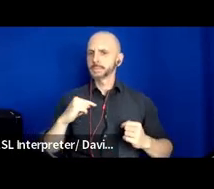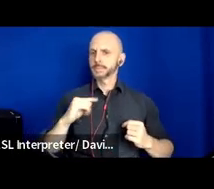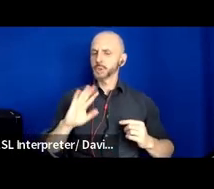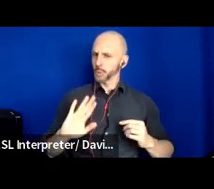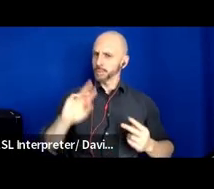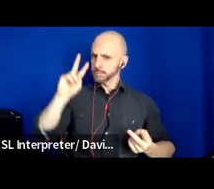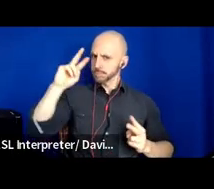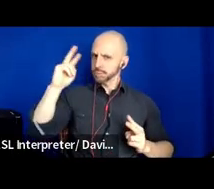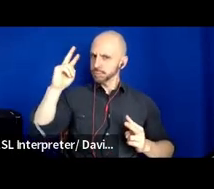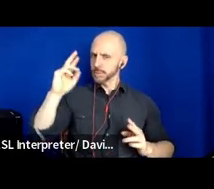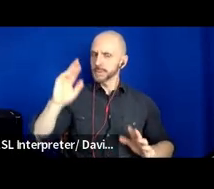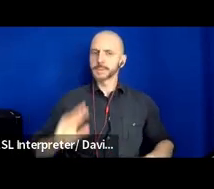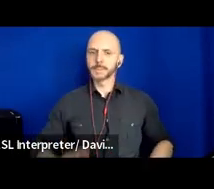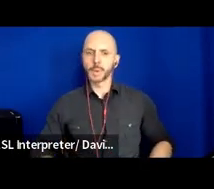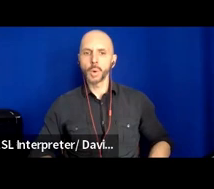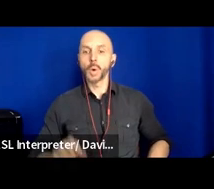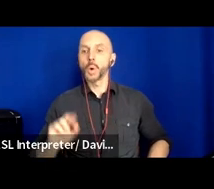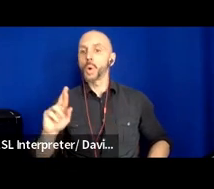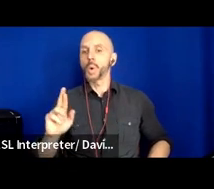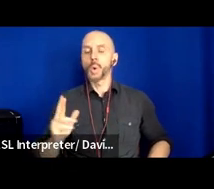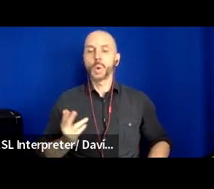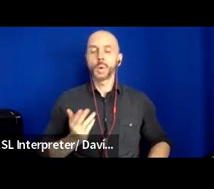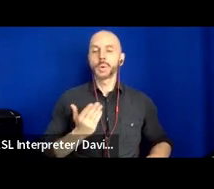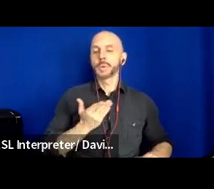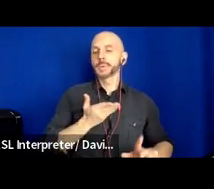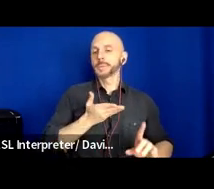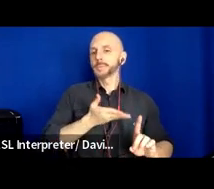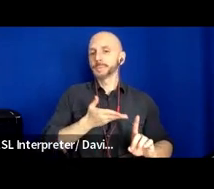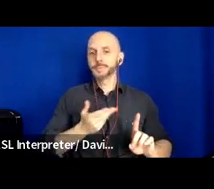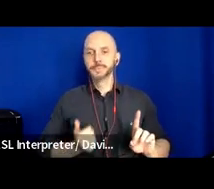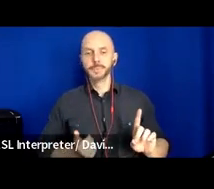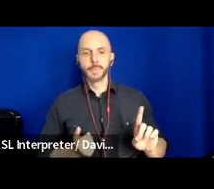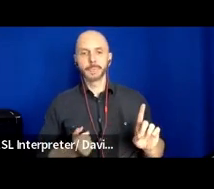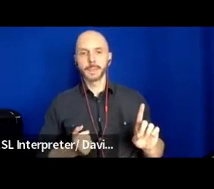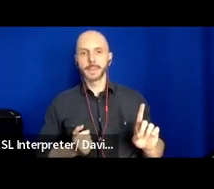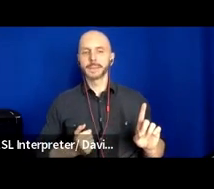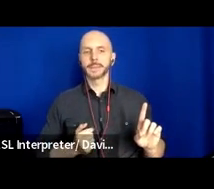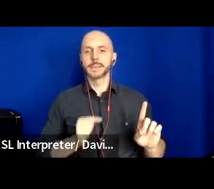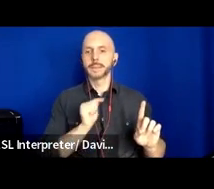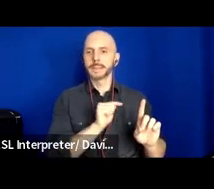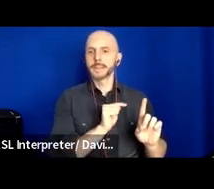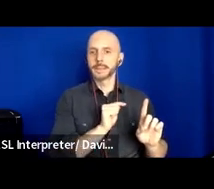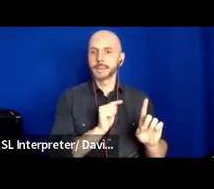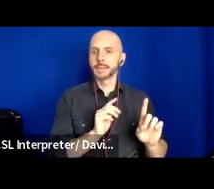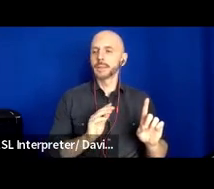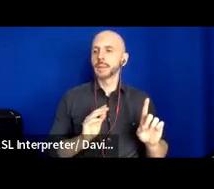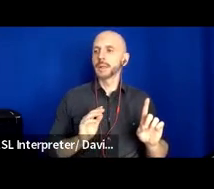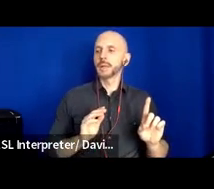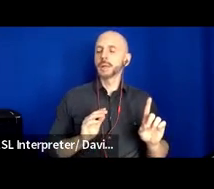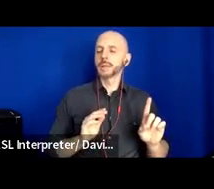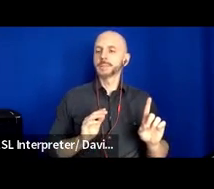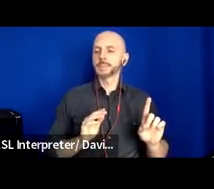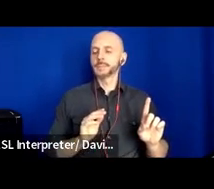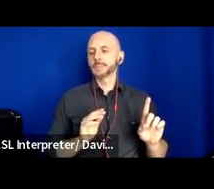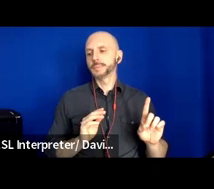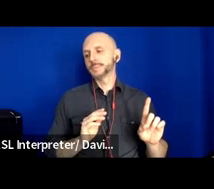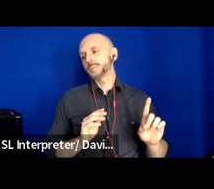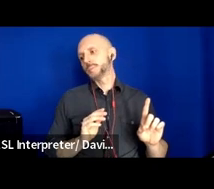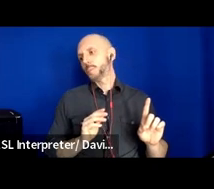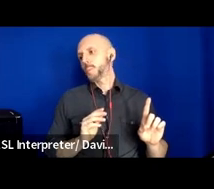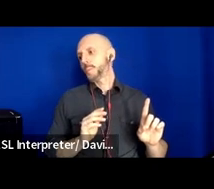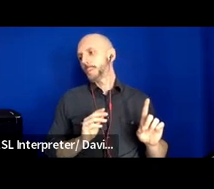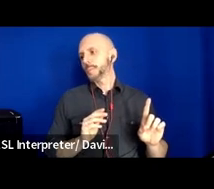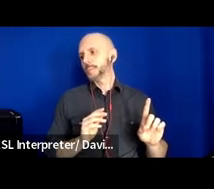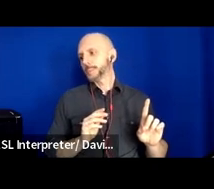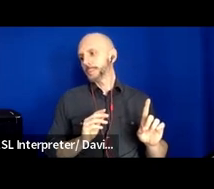certainly when someone may be caught or given feedback that their position, and so maybe if I give a concrete example, so there's something